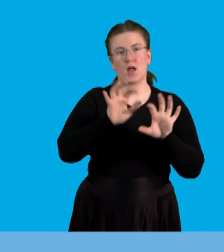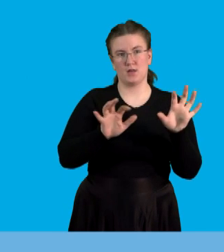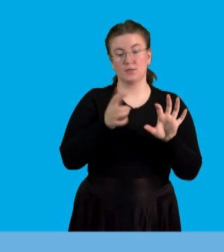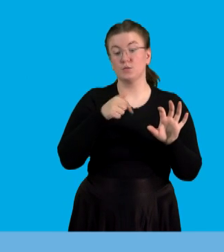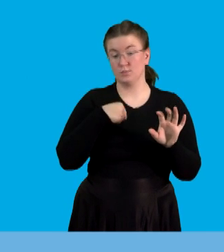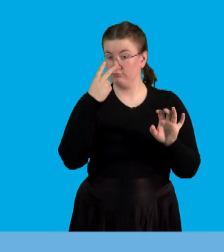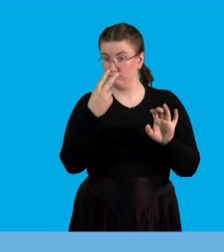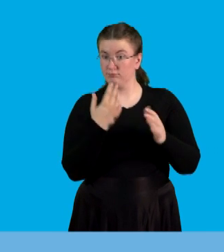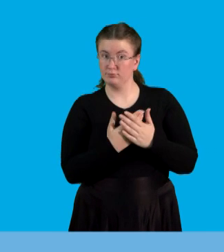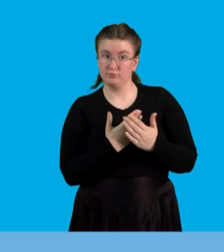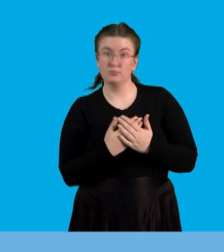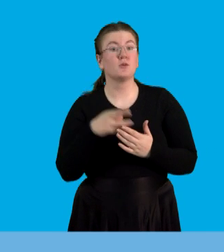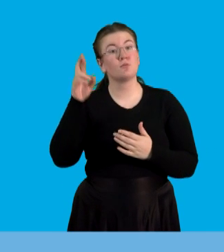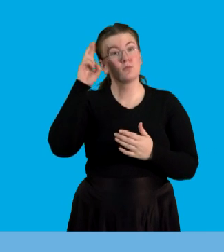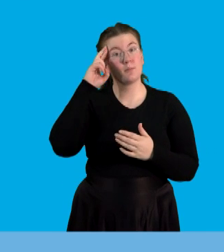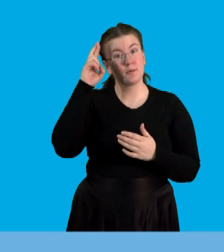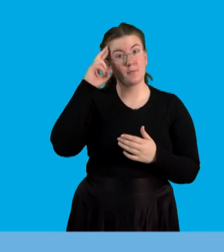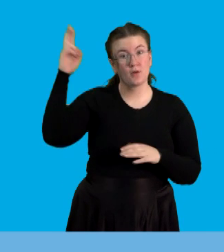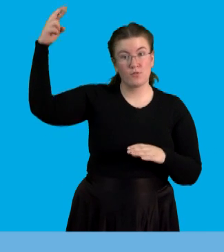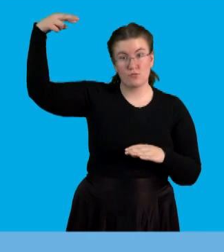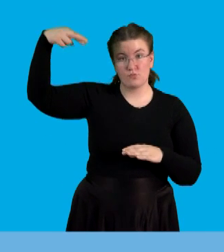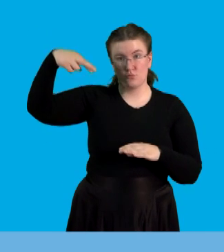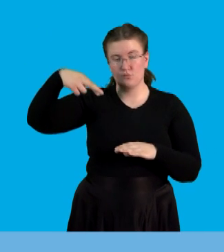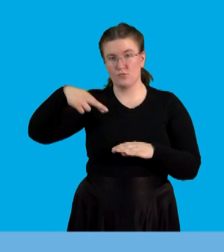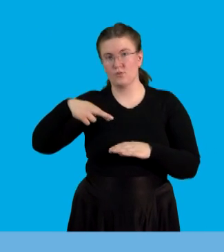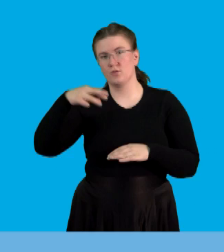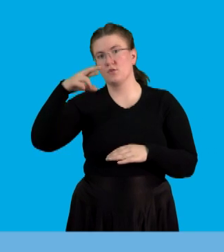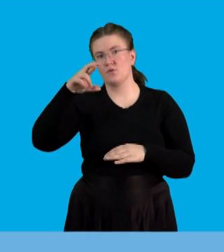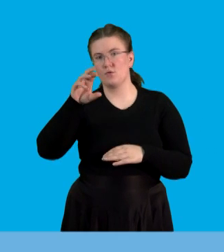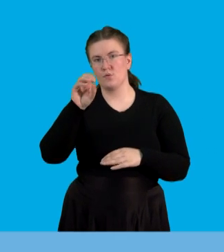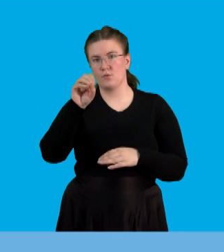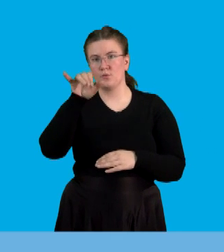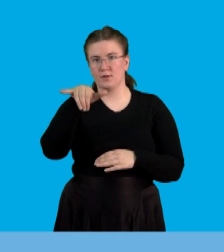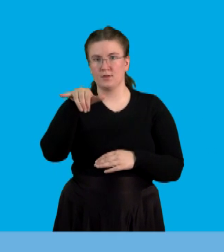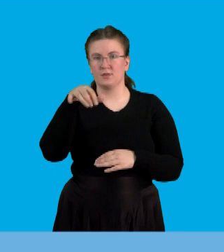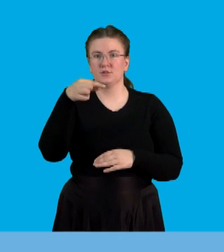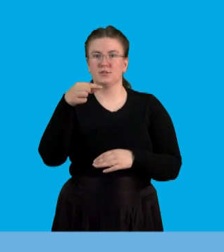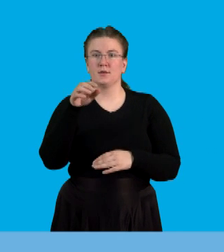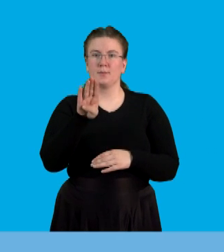that we are able to see. Remember the Roig beam.